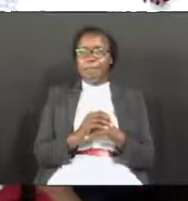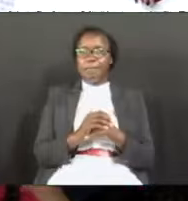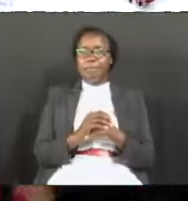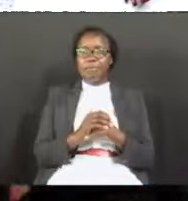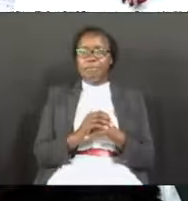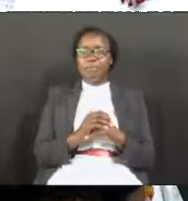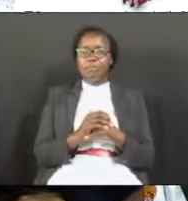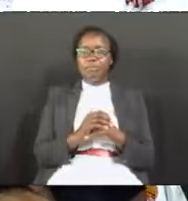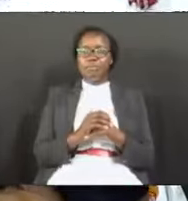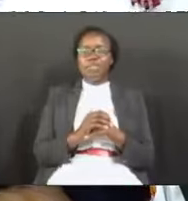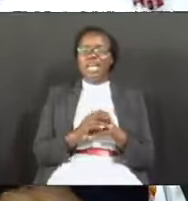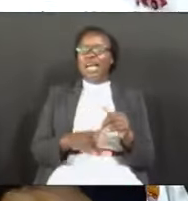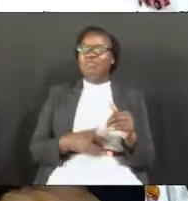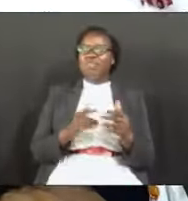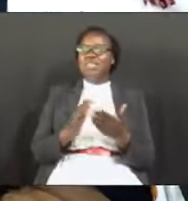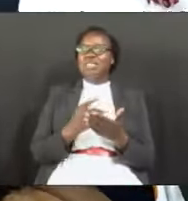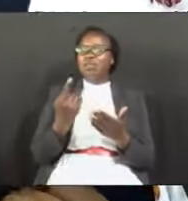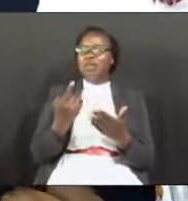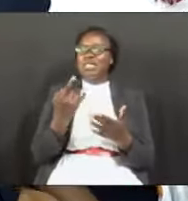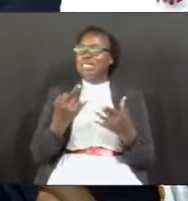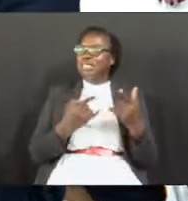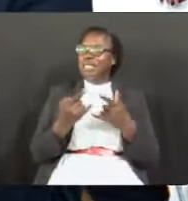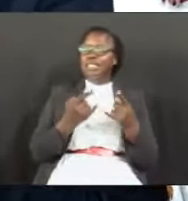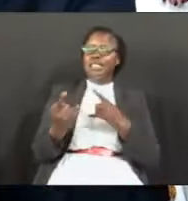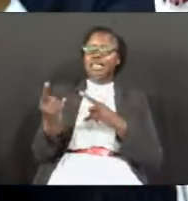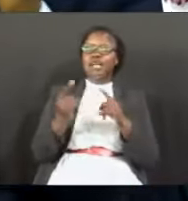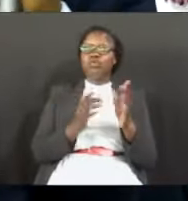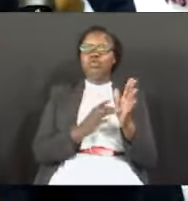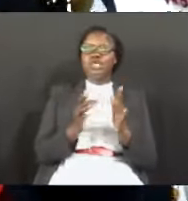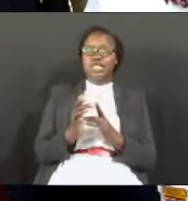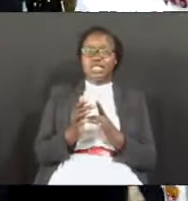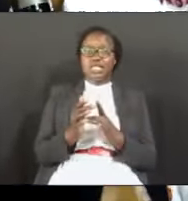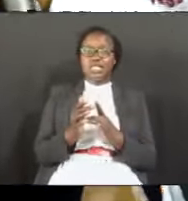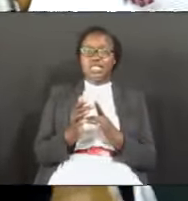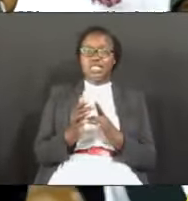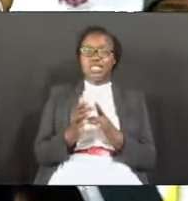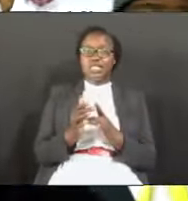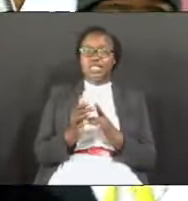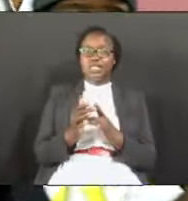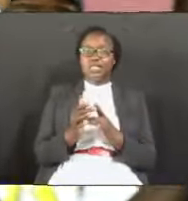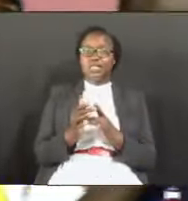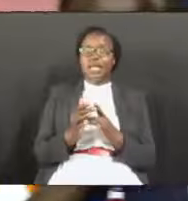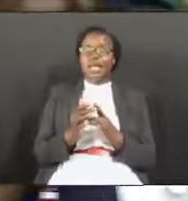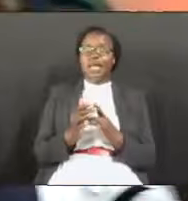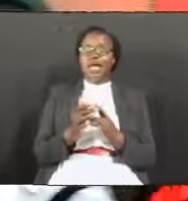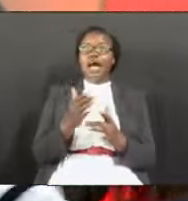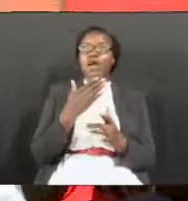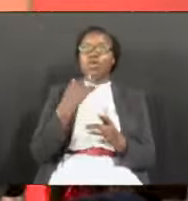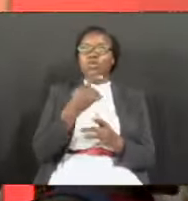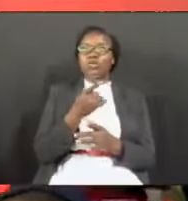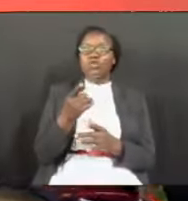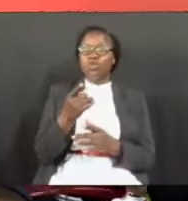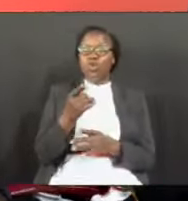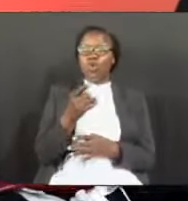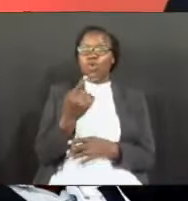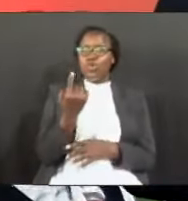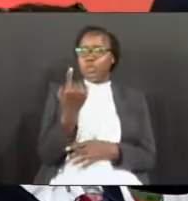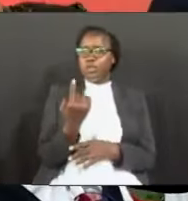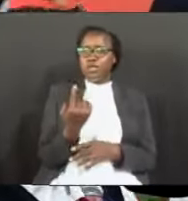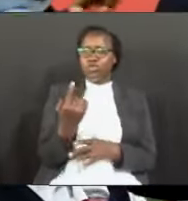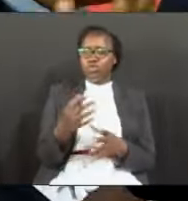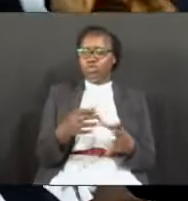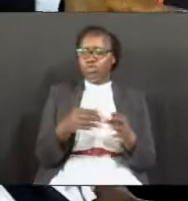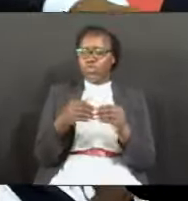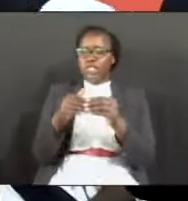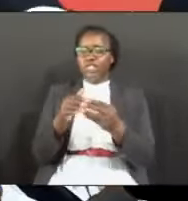I feel like somebody's struggling. Just come to Jesus. I don't know, but I know the one who took you